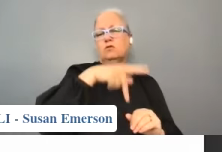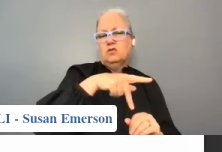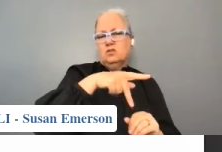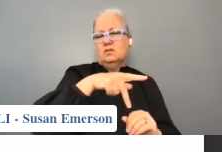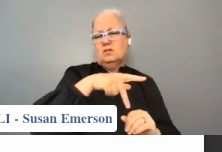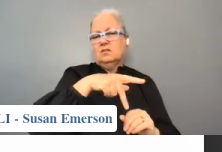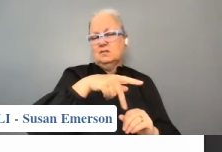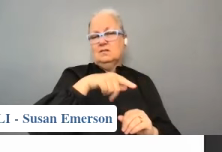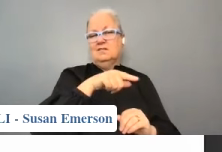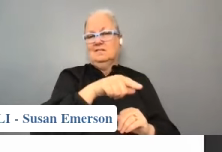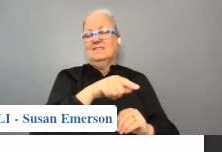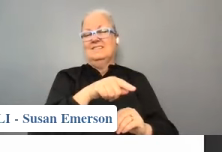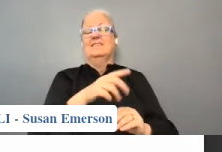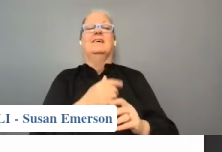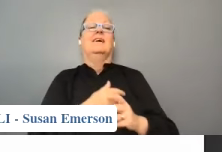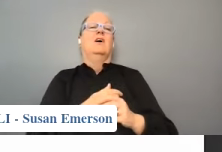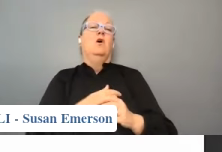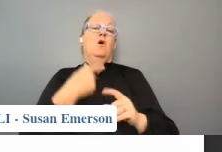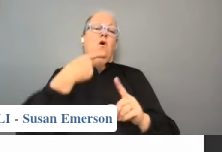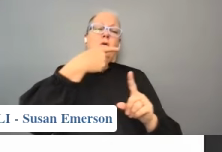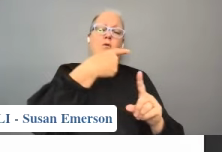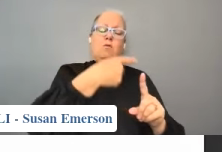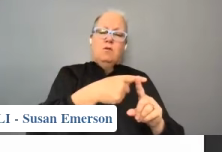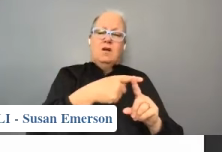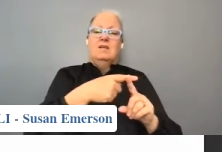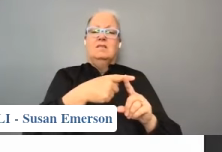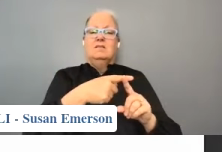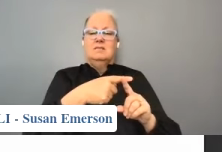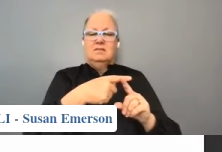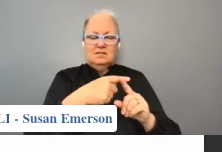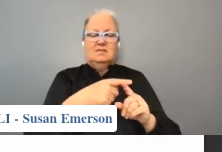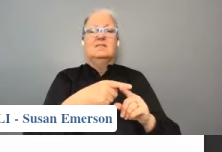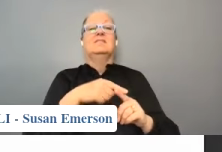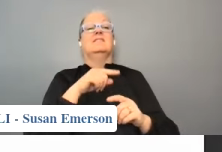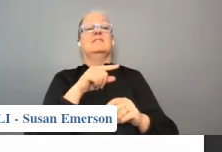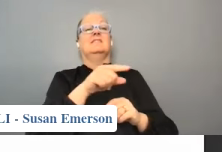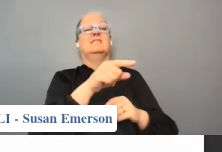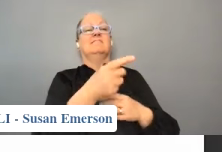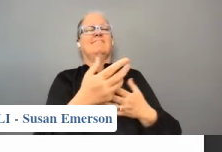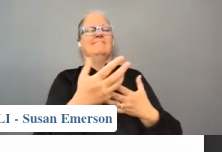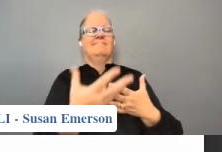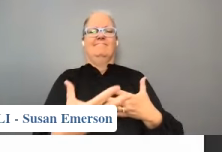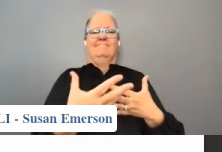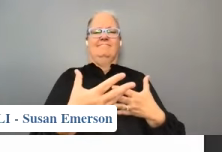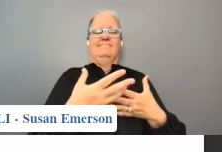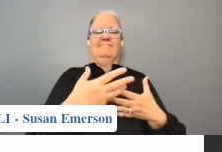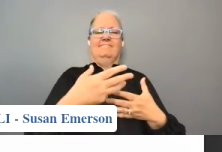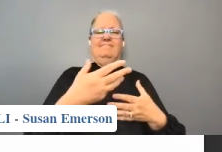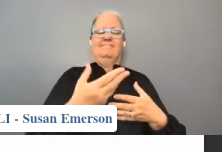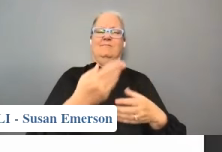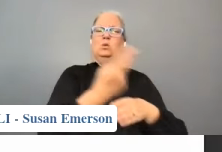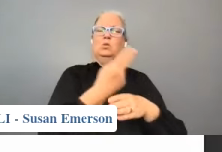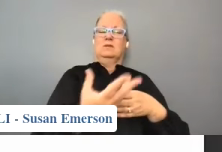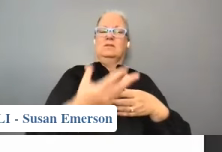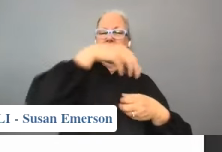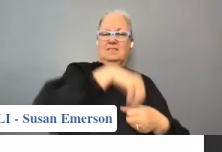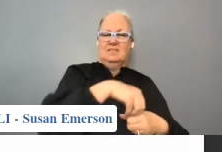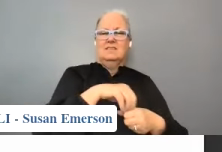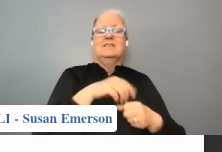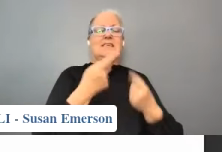also accompany the users of that social protection through kind of service